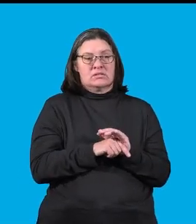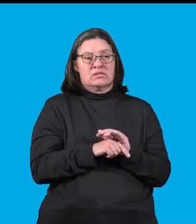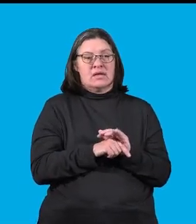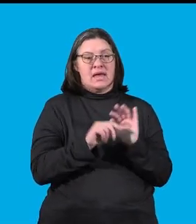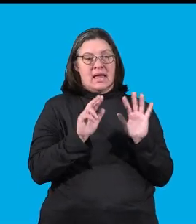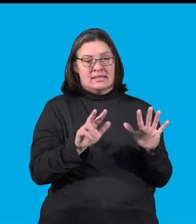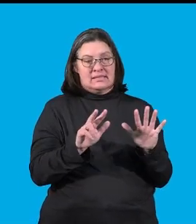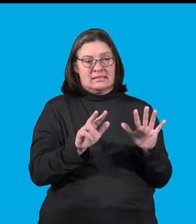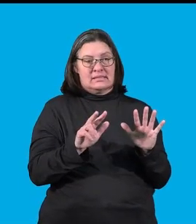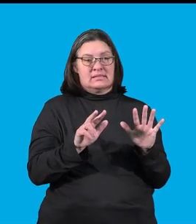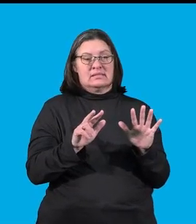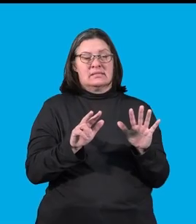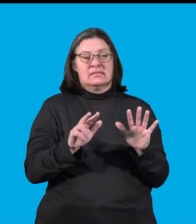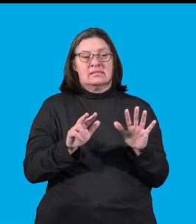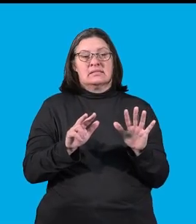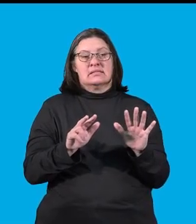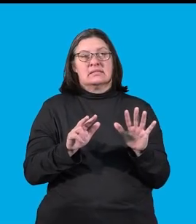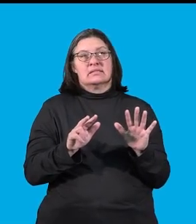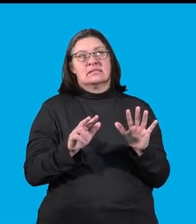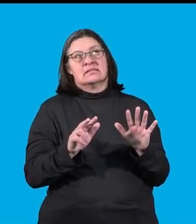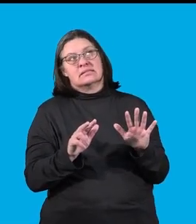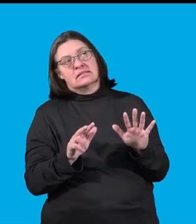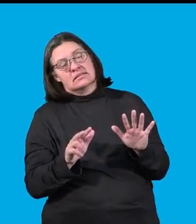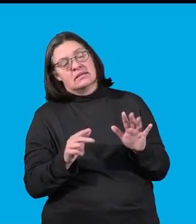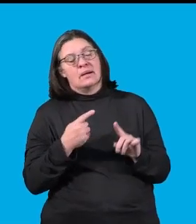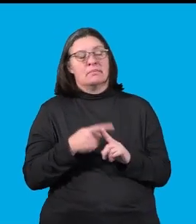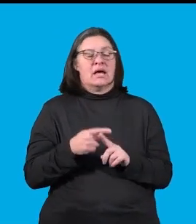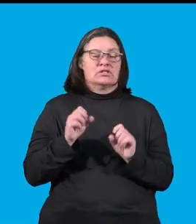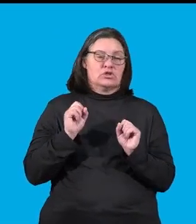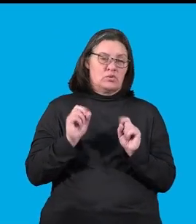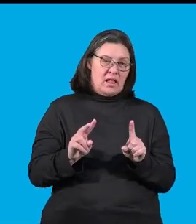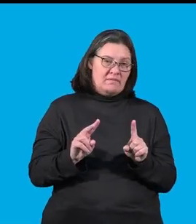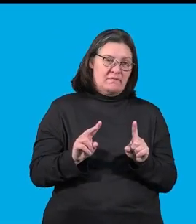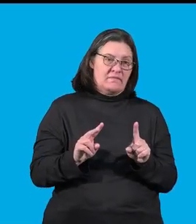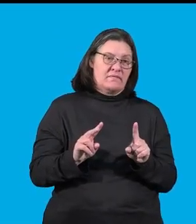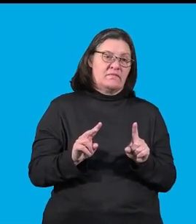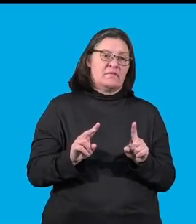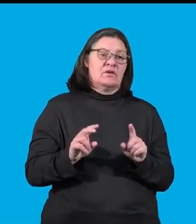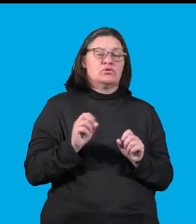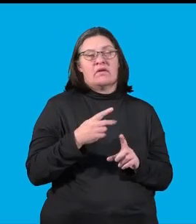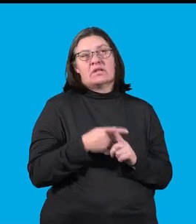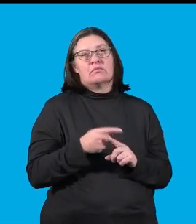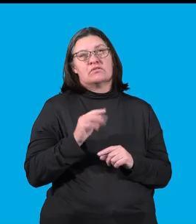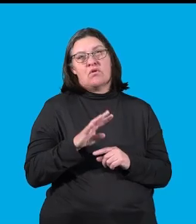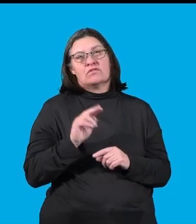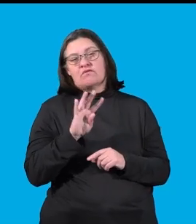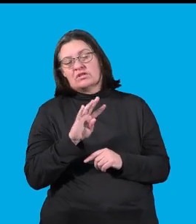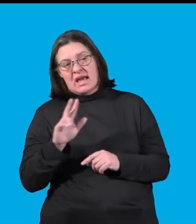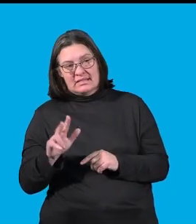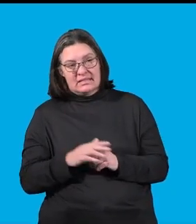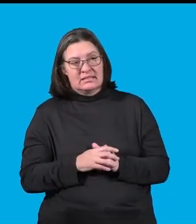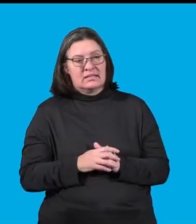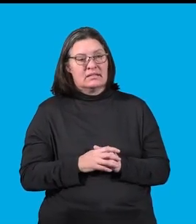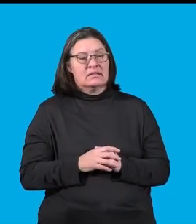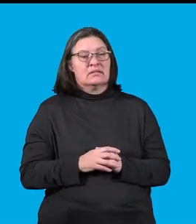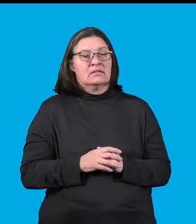2 cubed is 8, so it's minus 8 plus 12. 2 squared is 4. 12 times 4 is 48.